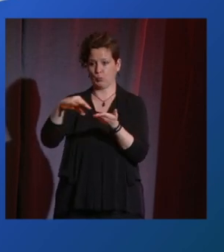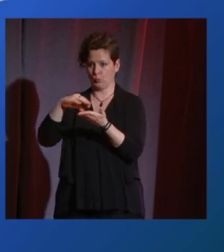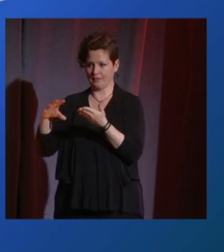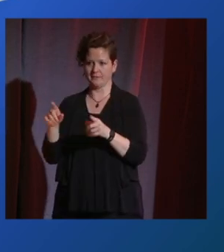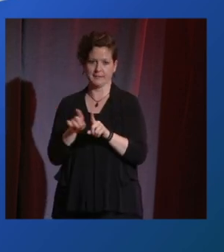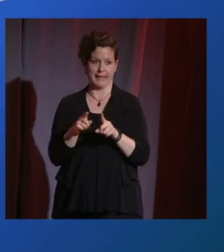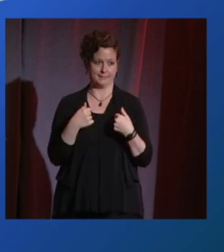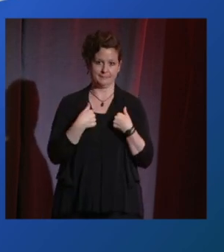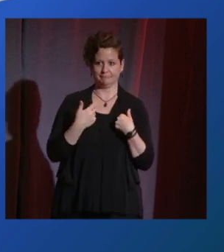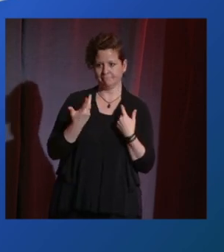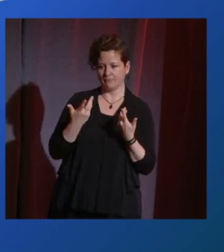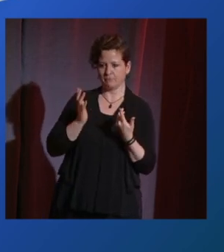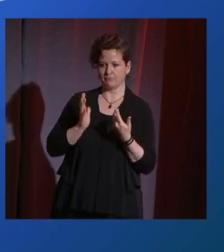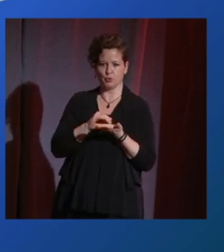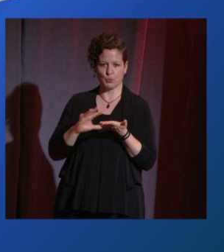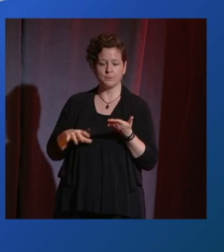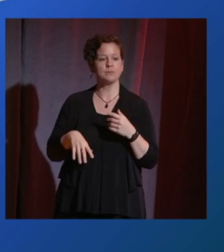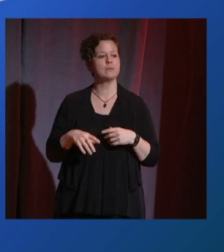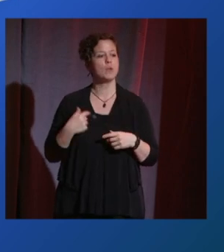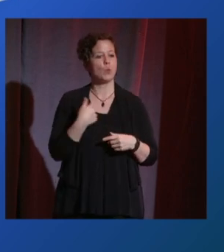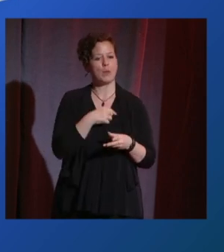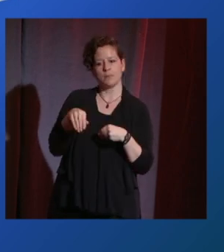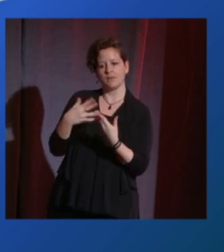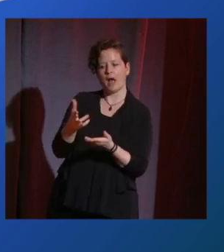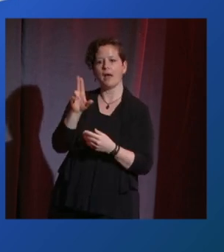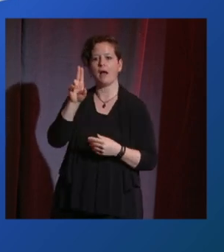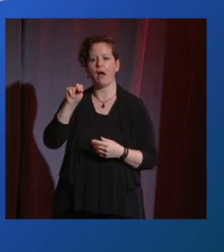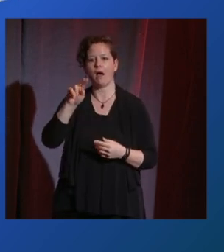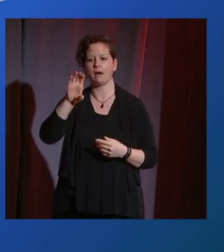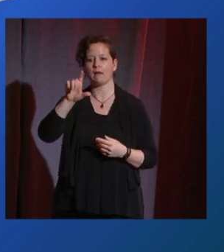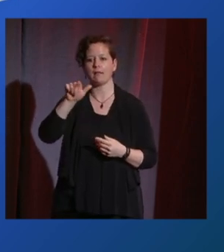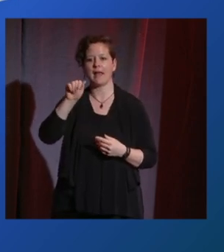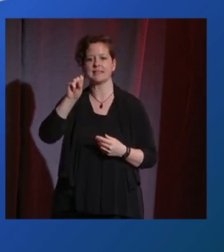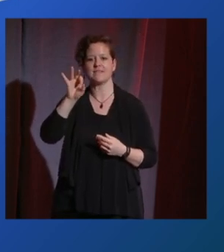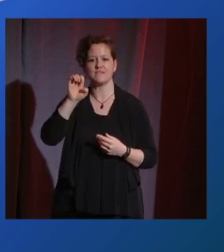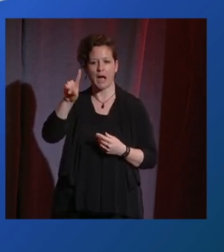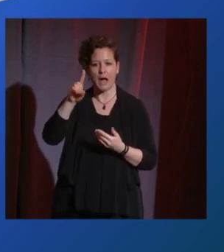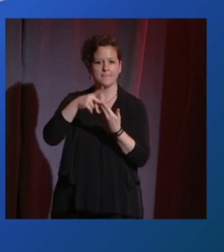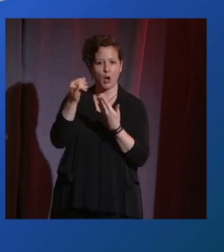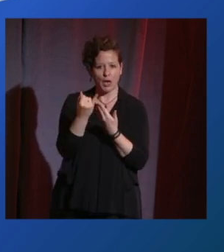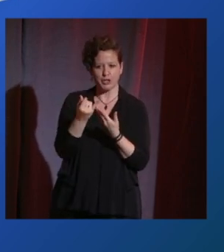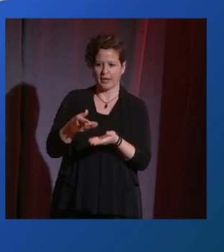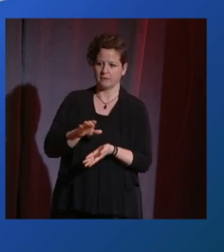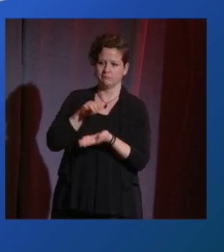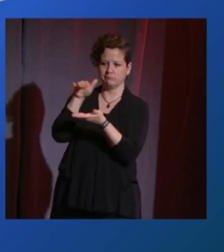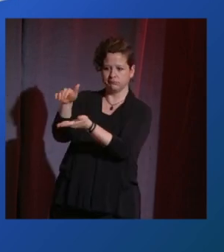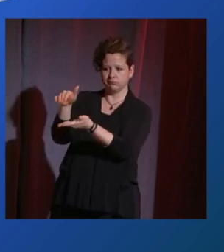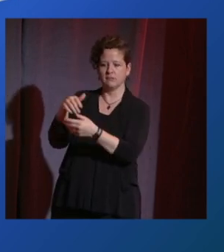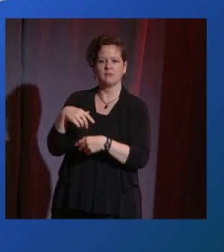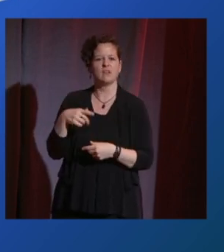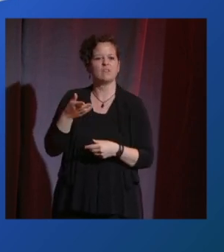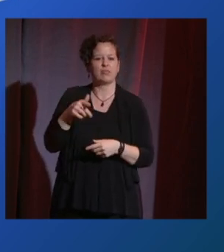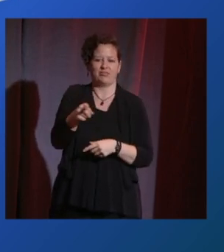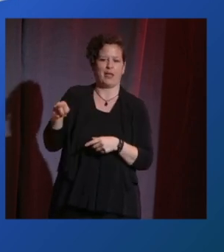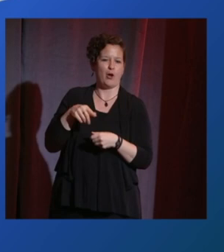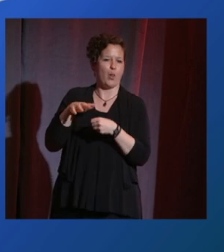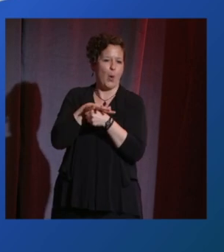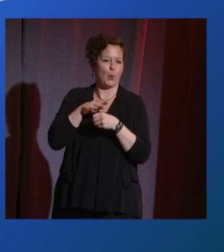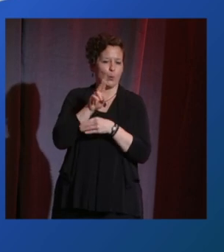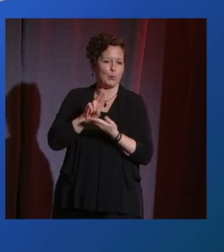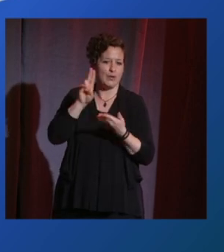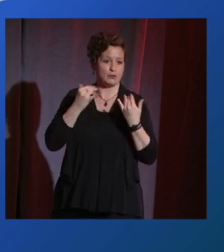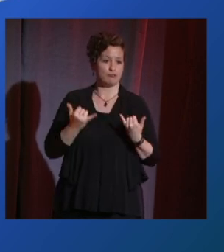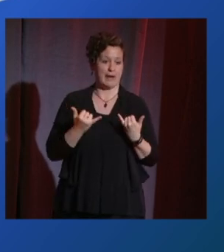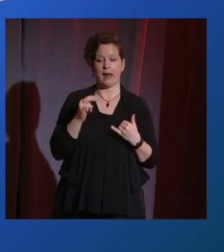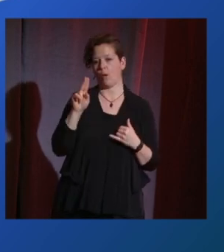myself we give them unclassified um um projects to work on from local universities um right now it's umul and